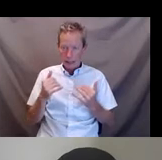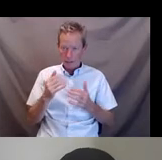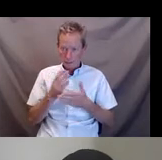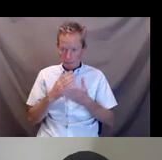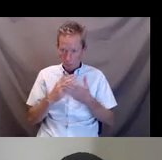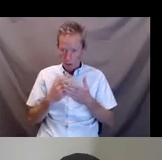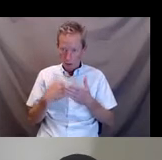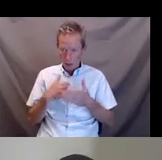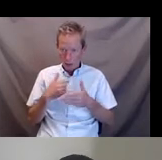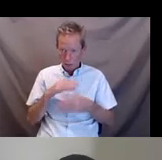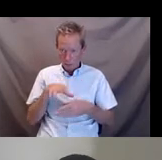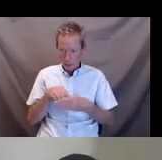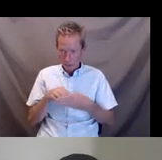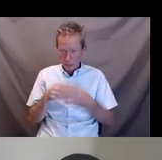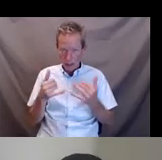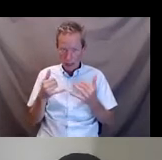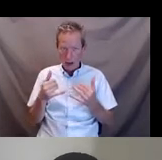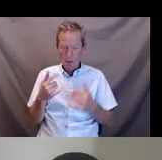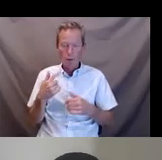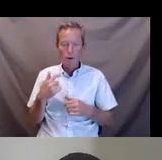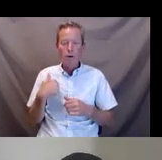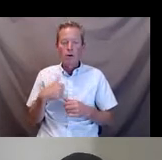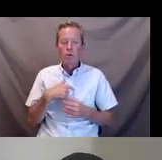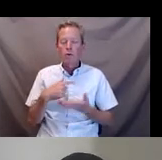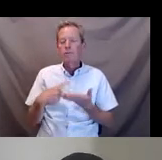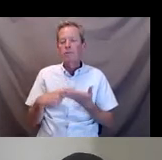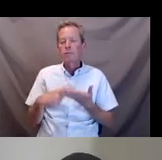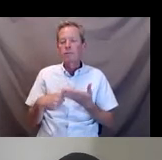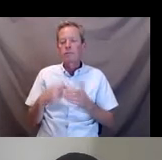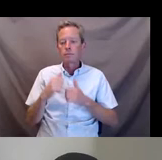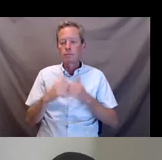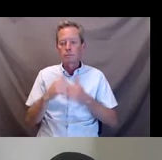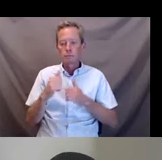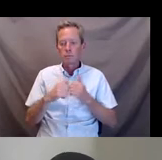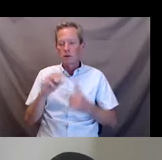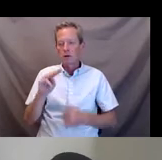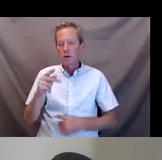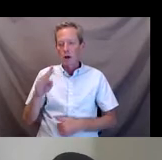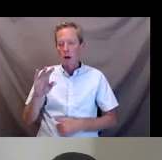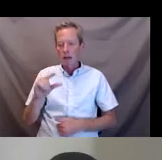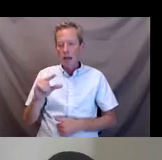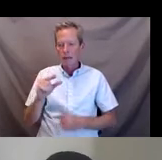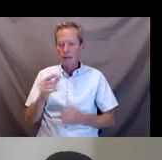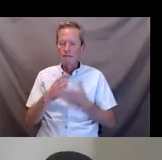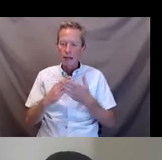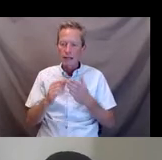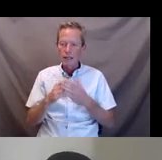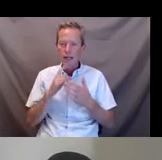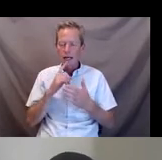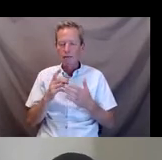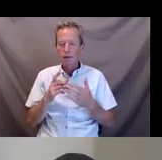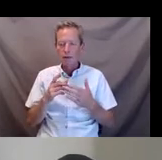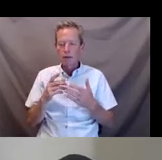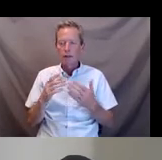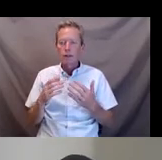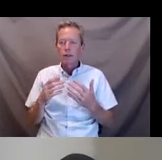are socializing it. And so as I talked about, we're in that structure and mapping phase, sort of overlapping with the end of that compensation